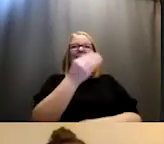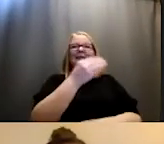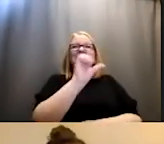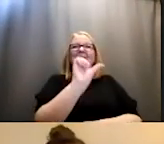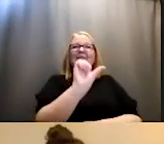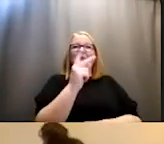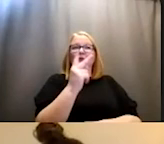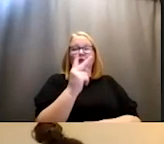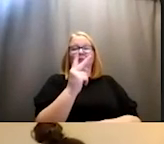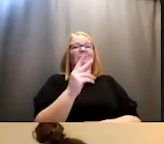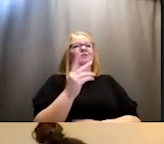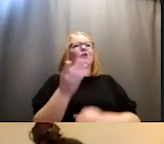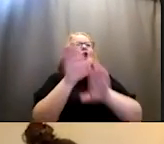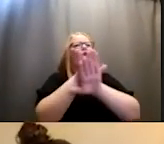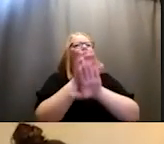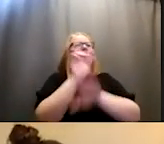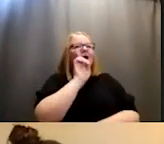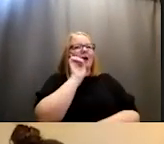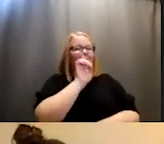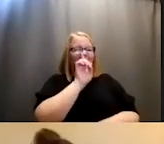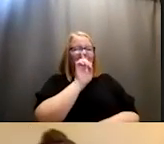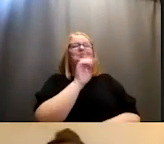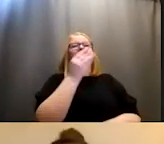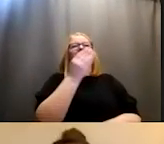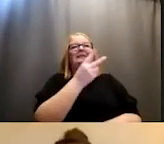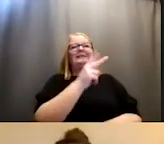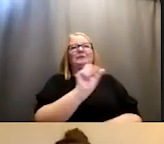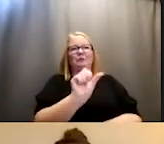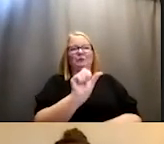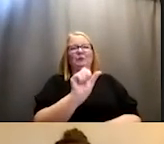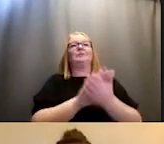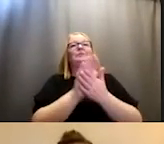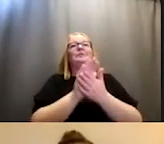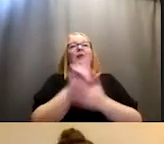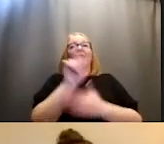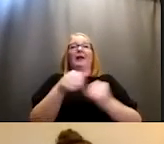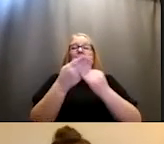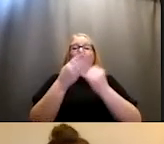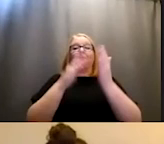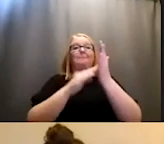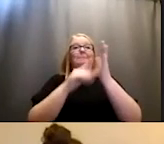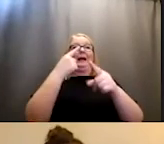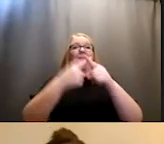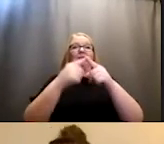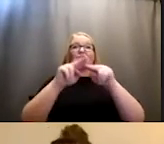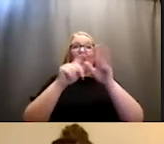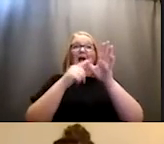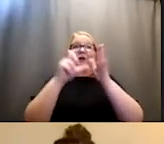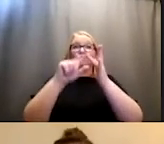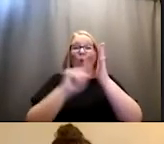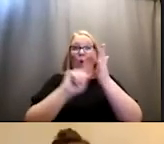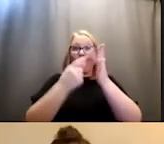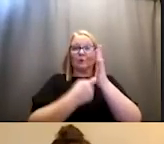from 1964 in the middle, and 1965 Max Factor look. And you can see there's a theme here. There's a lot of pastels